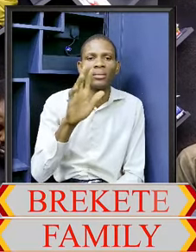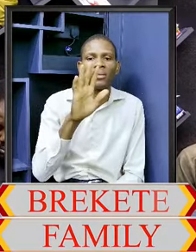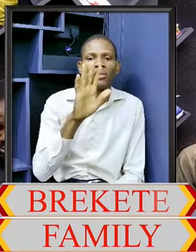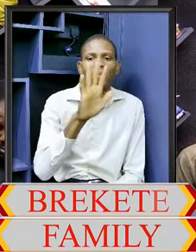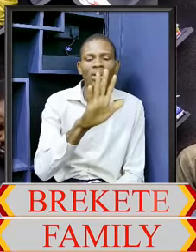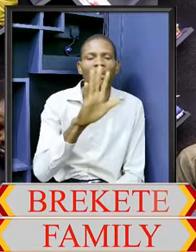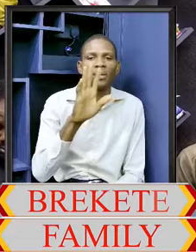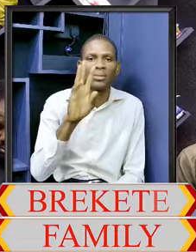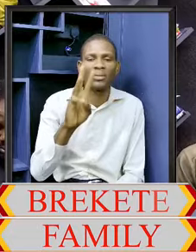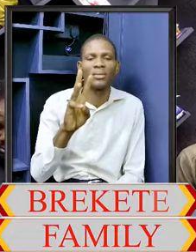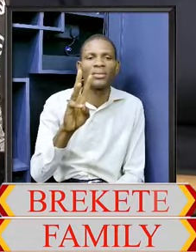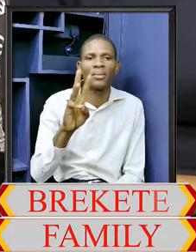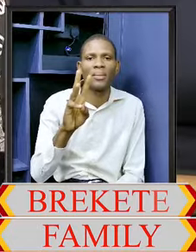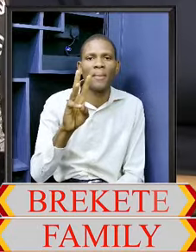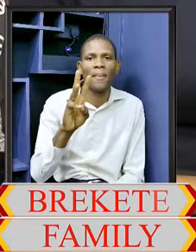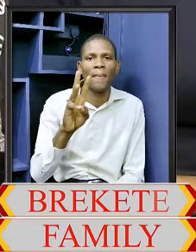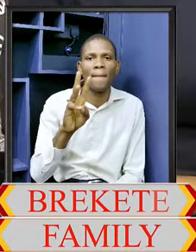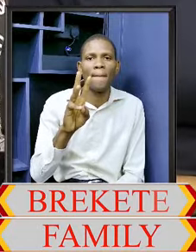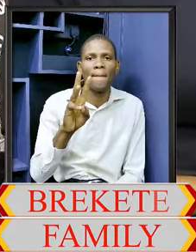56